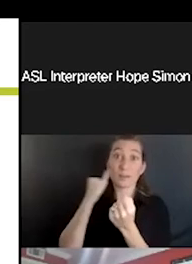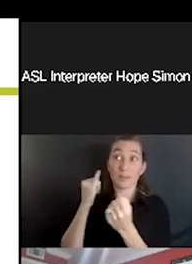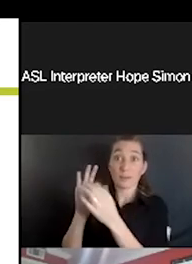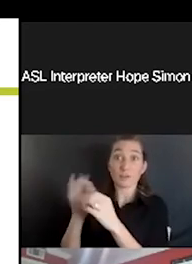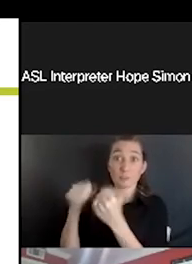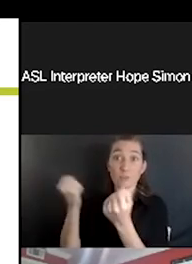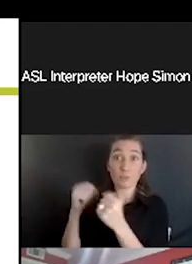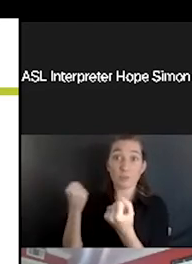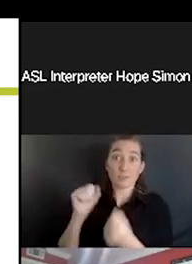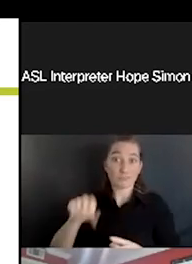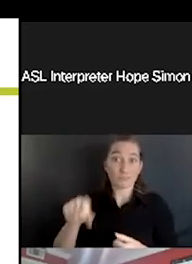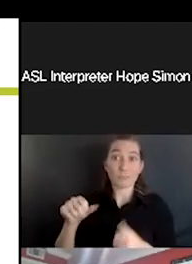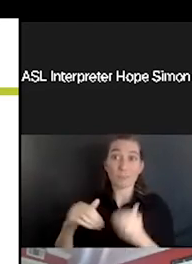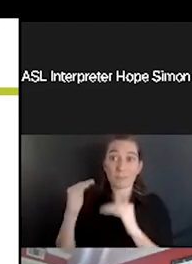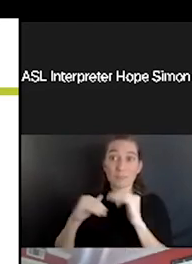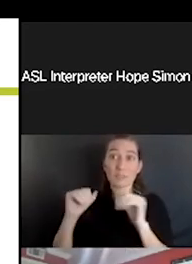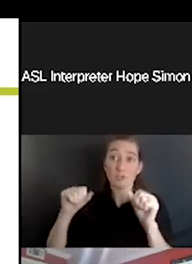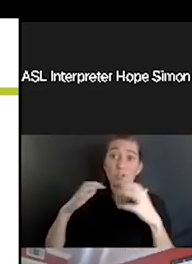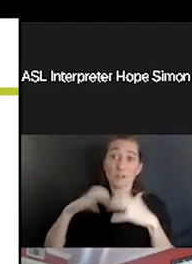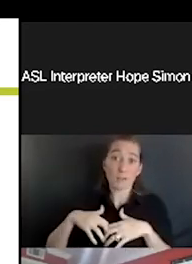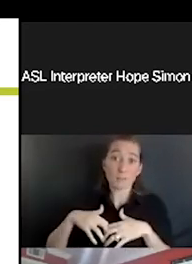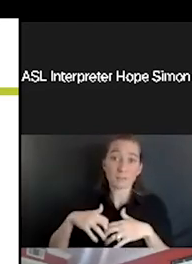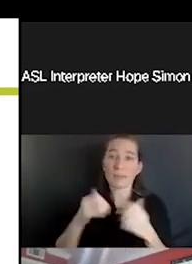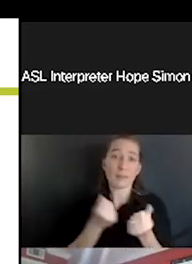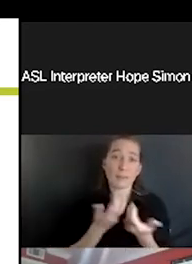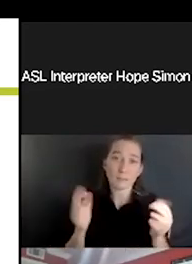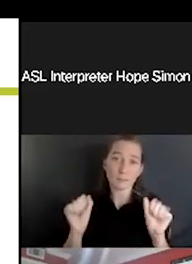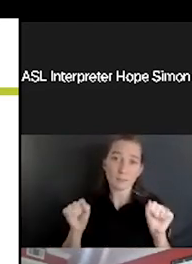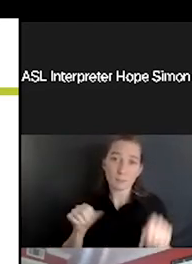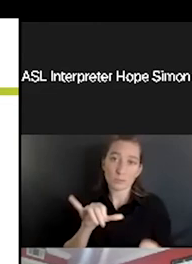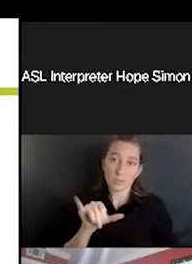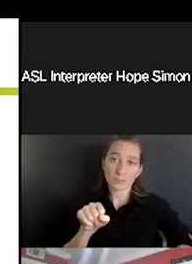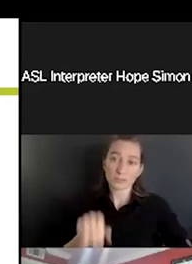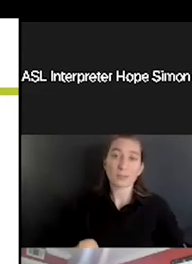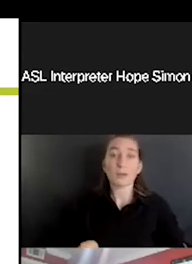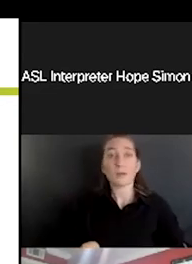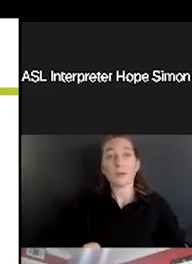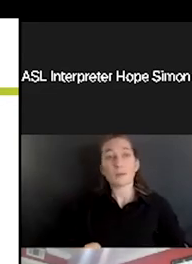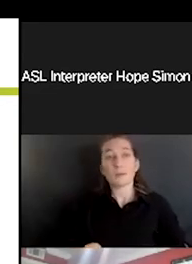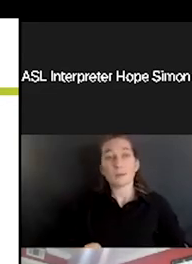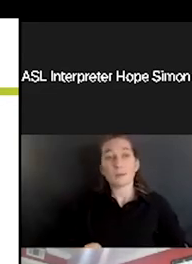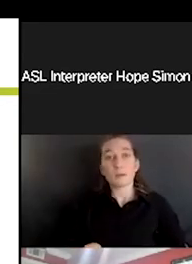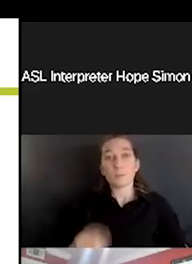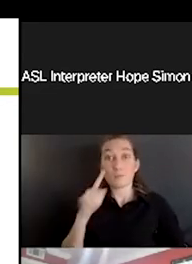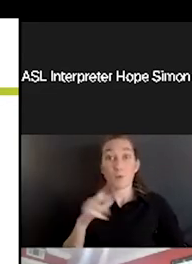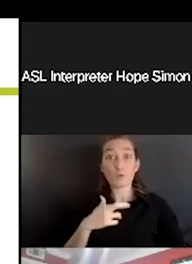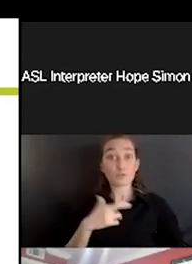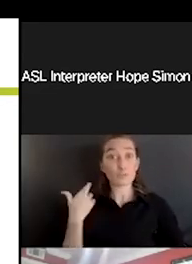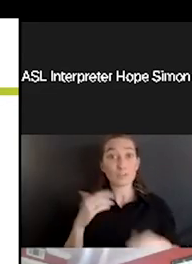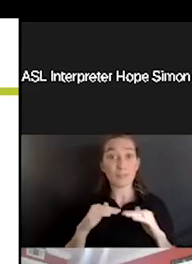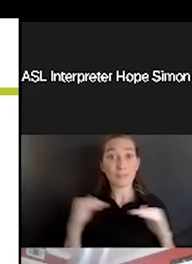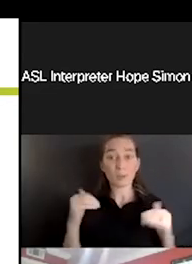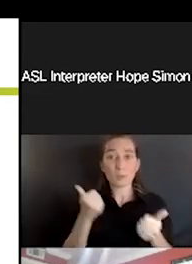And could there be a collapse? I mean, anything is possible, yes. But in terms of the level of risk and which ones are the most